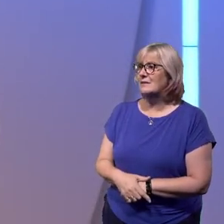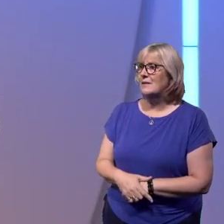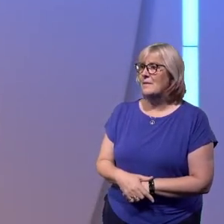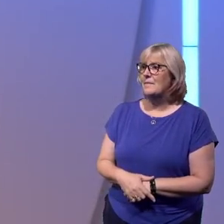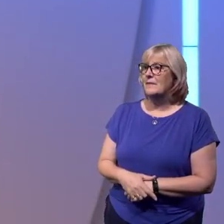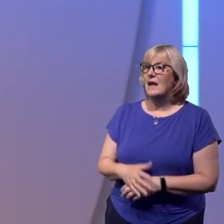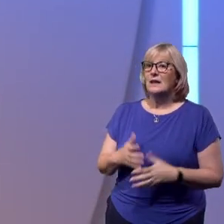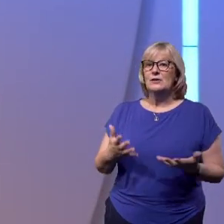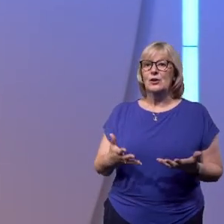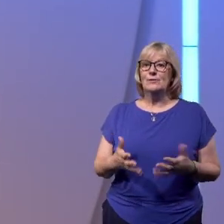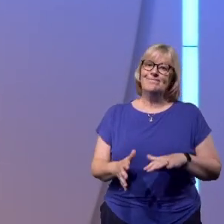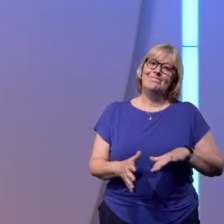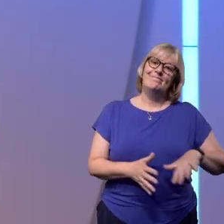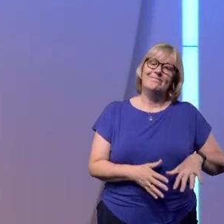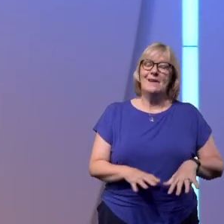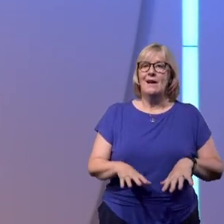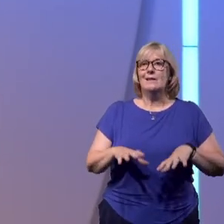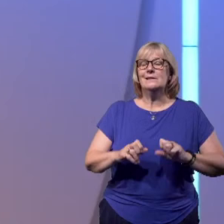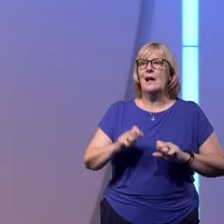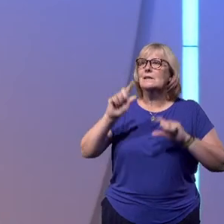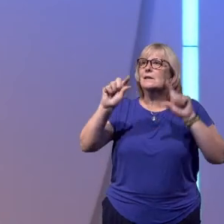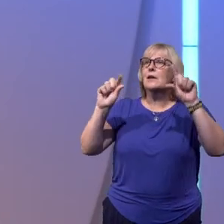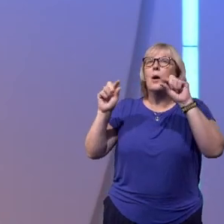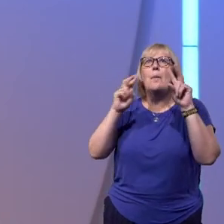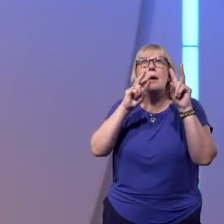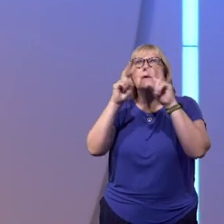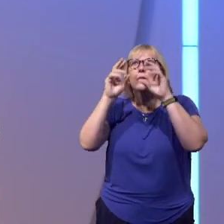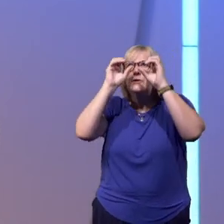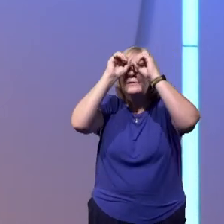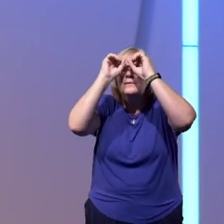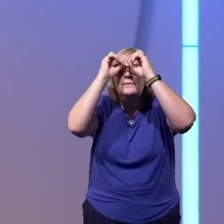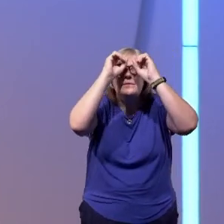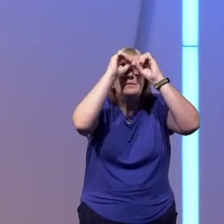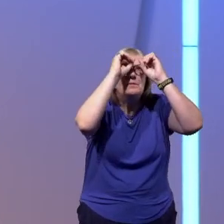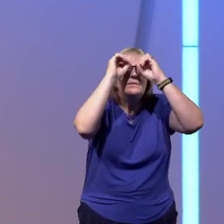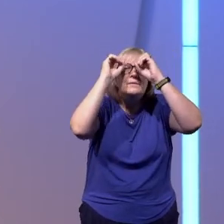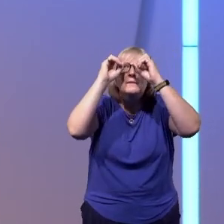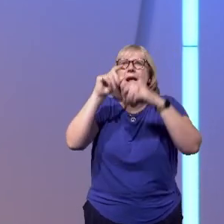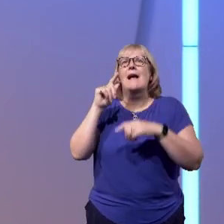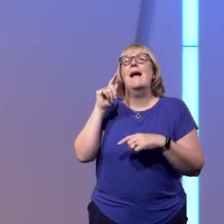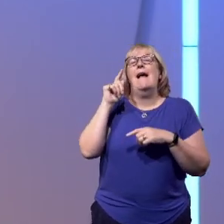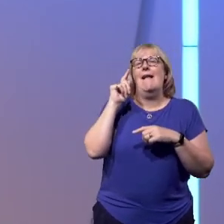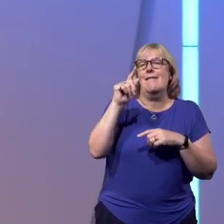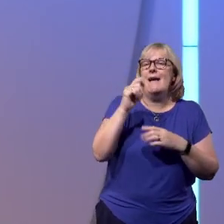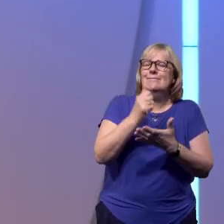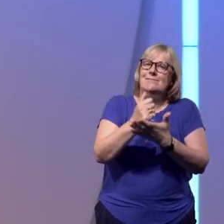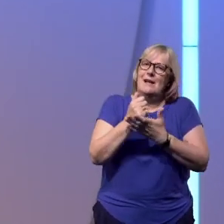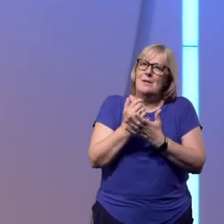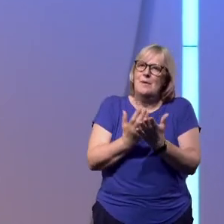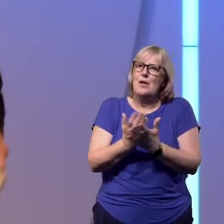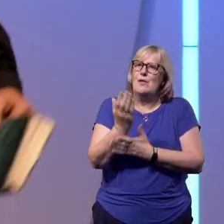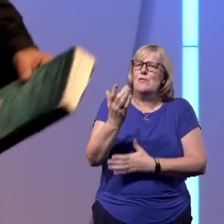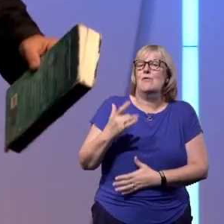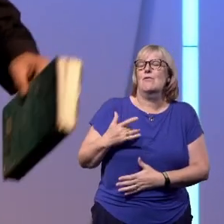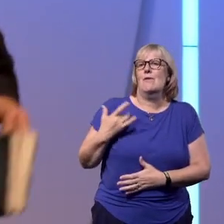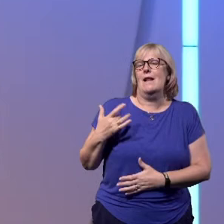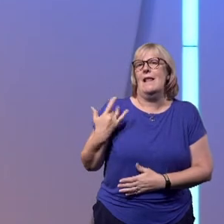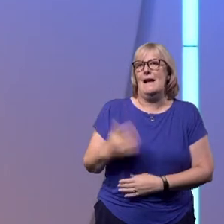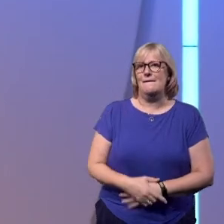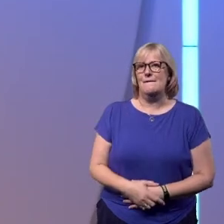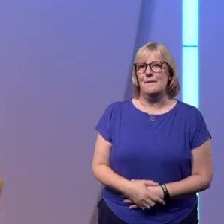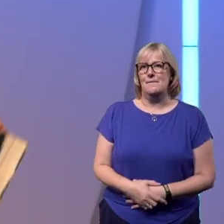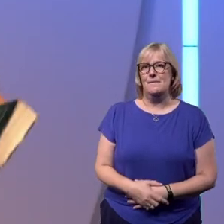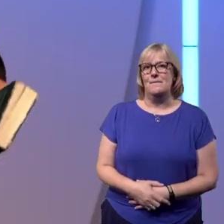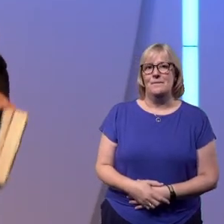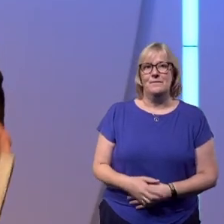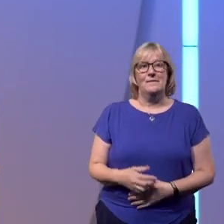bird watching. And that became what held me through my life in terms of a doctrine of creation. He said, I couldn't have turned up abroad